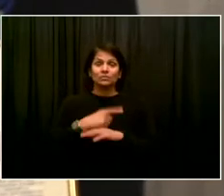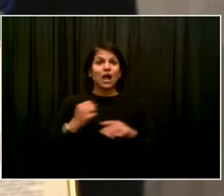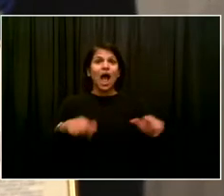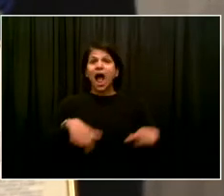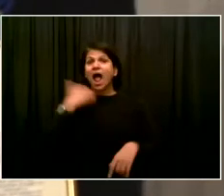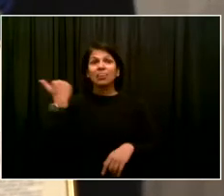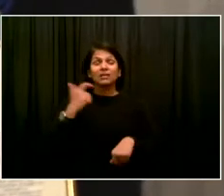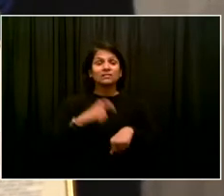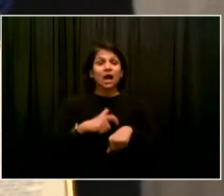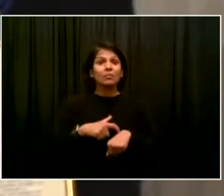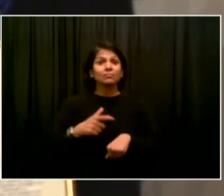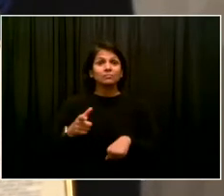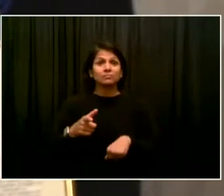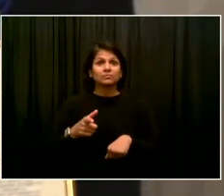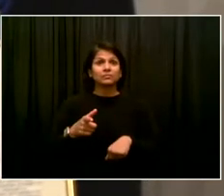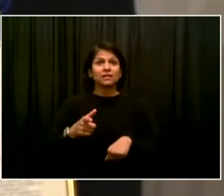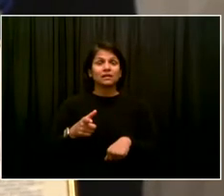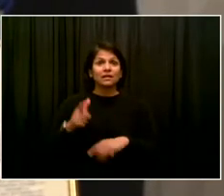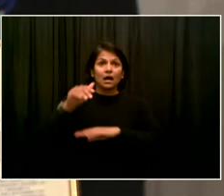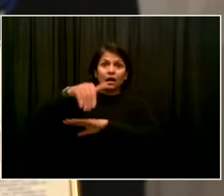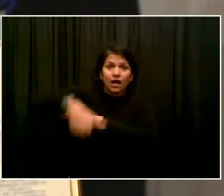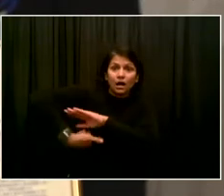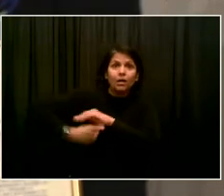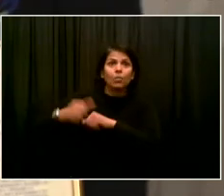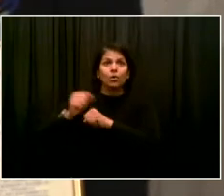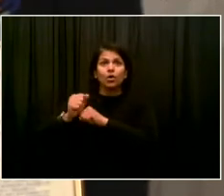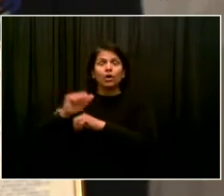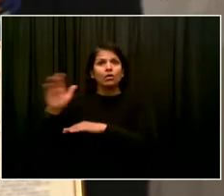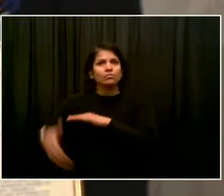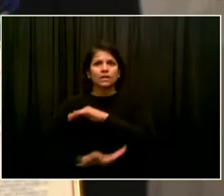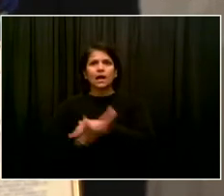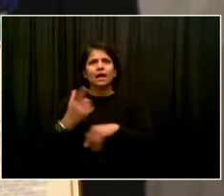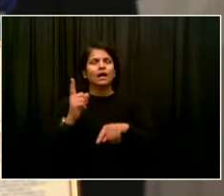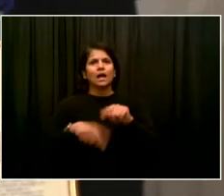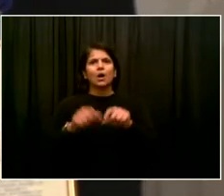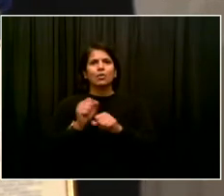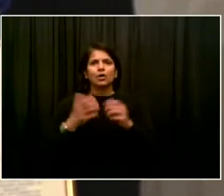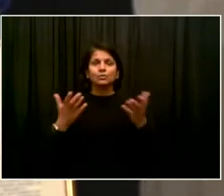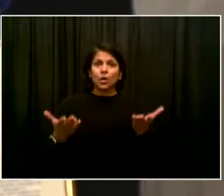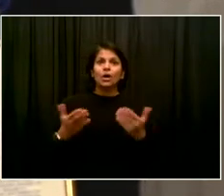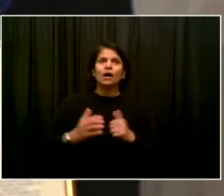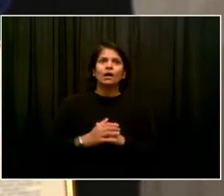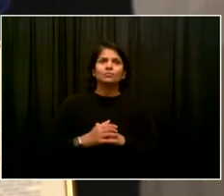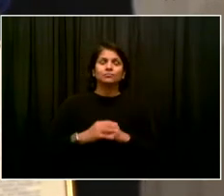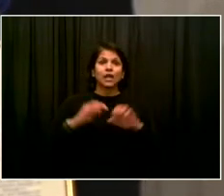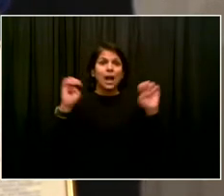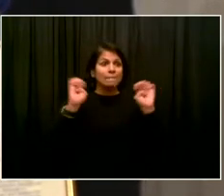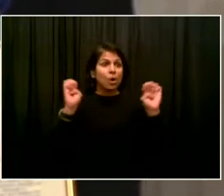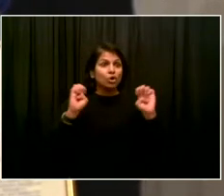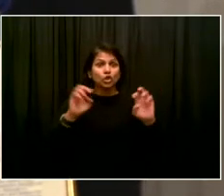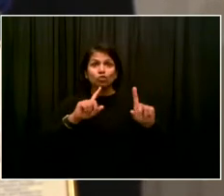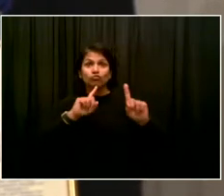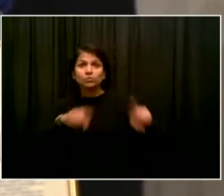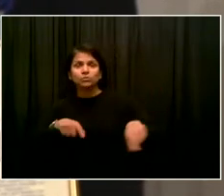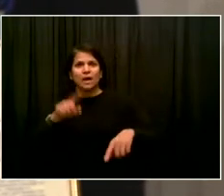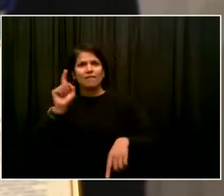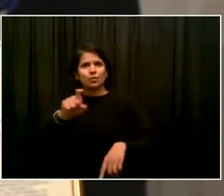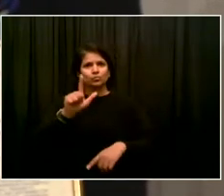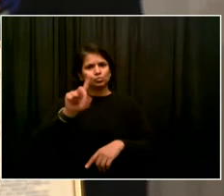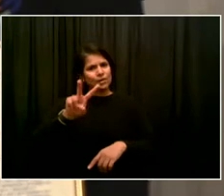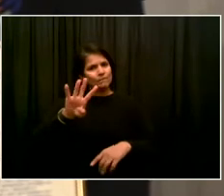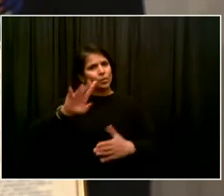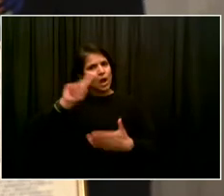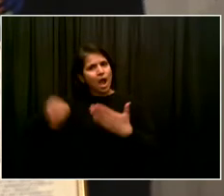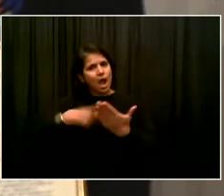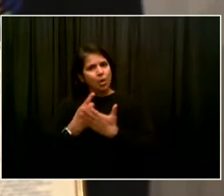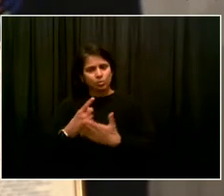to be 24 hours and 7 days a week. And with that type of support, we'll feel more confident with more men and women